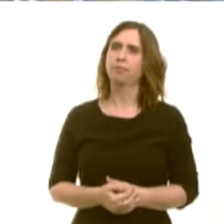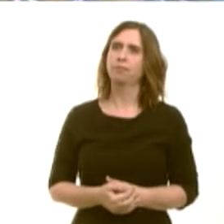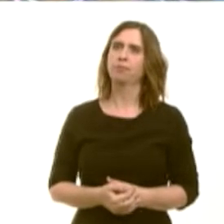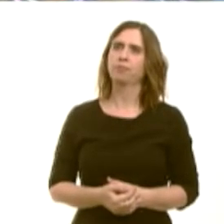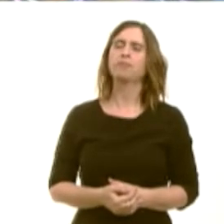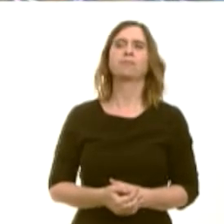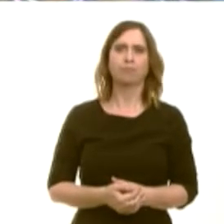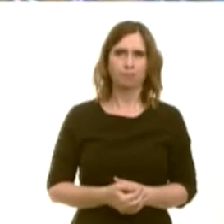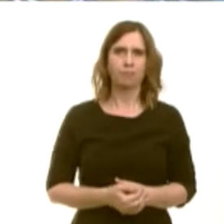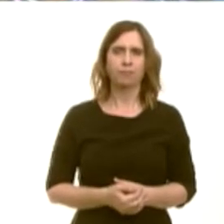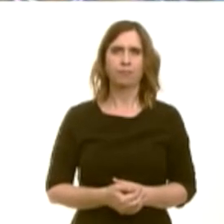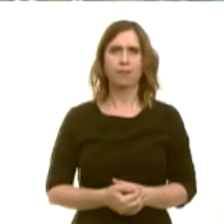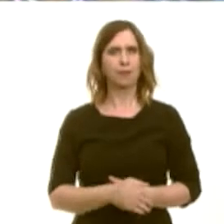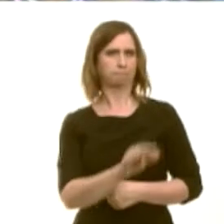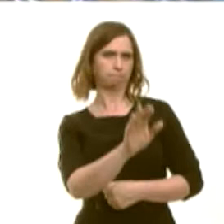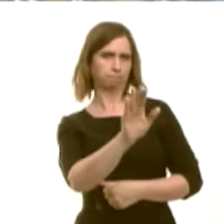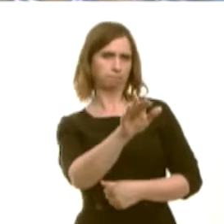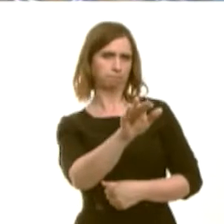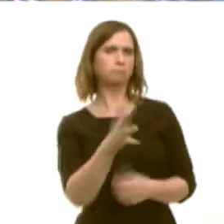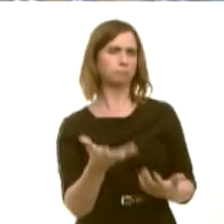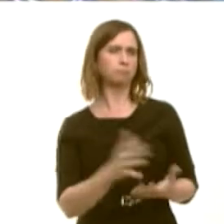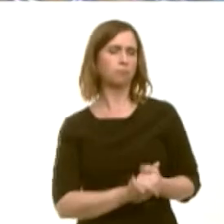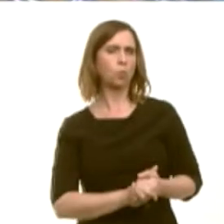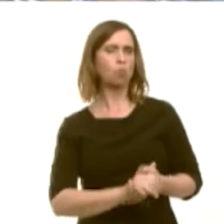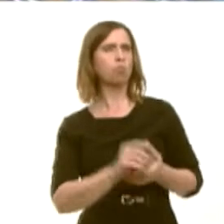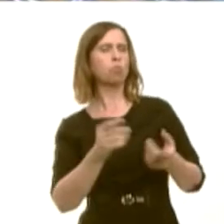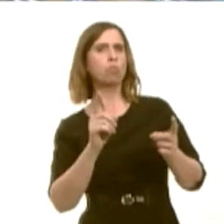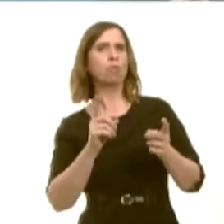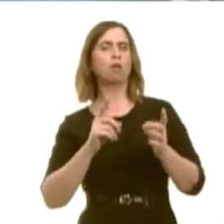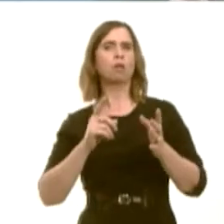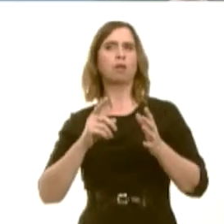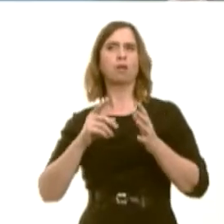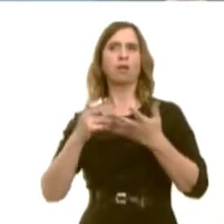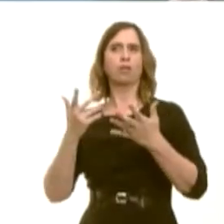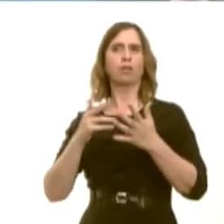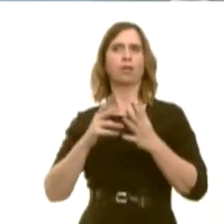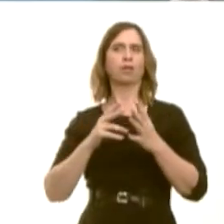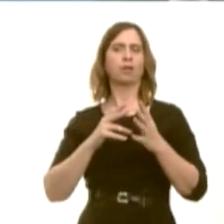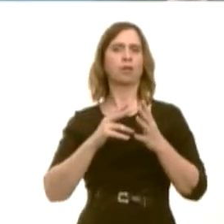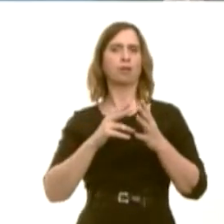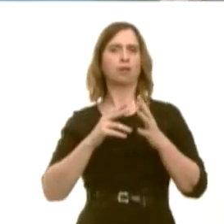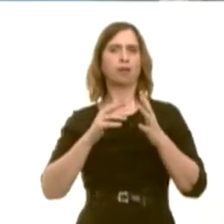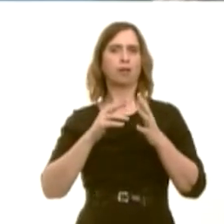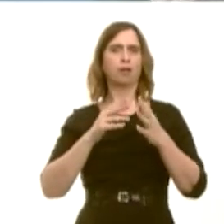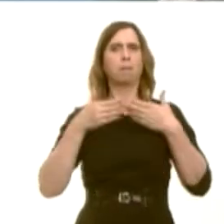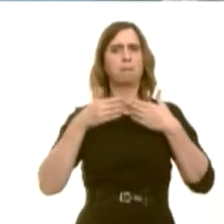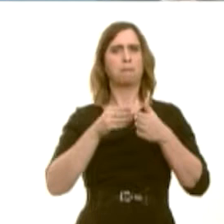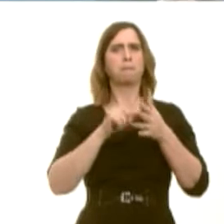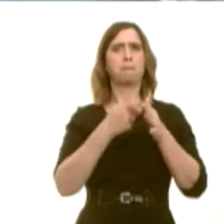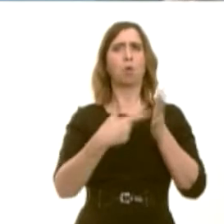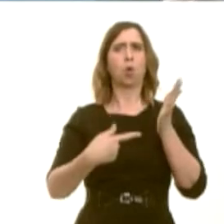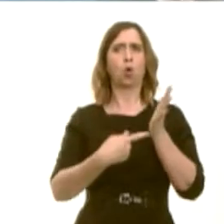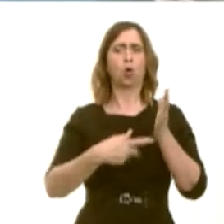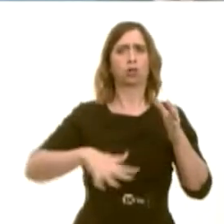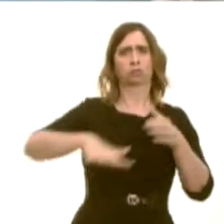Thank you, Presiding Officer. First Minister, the Milford Haven Port Authority has been given outline planning permission to develop the docks